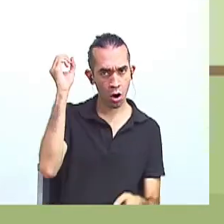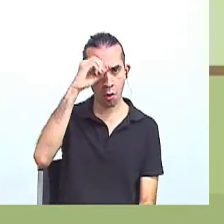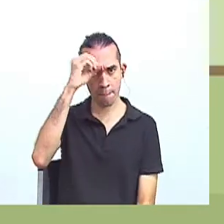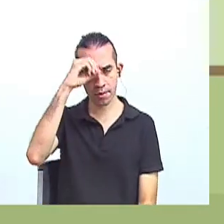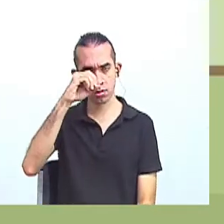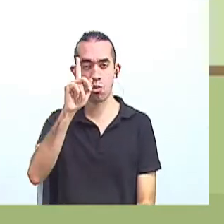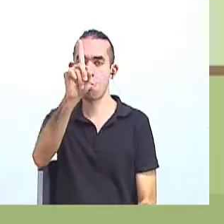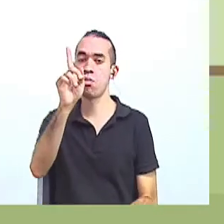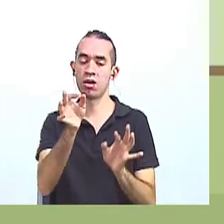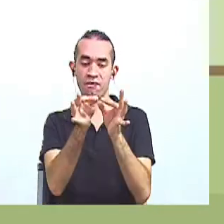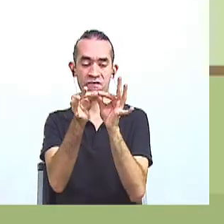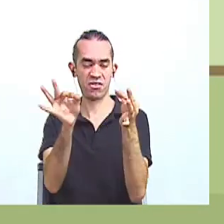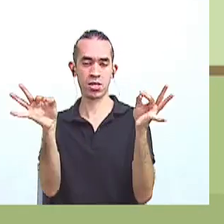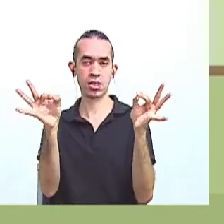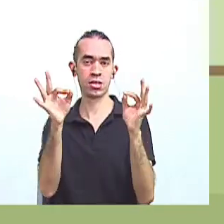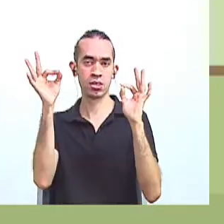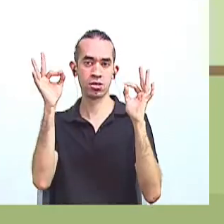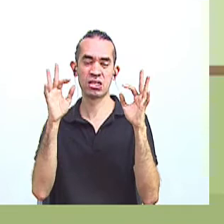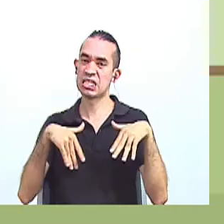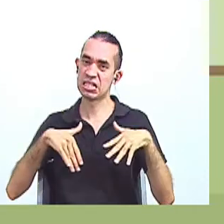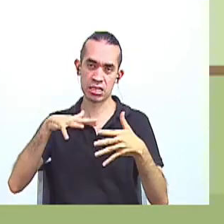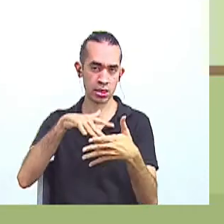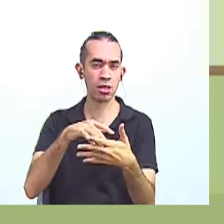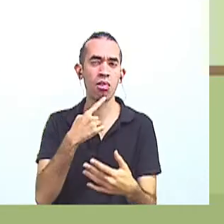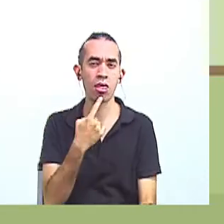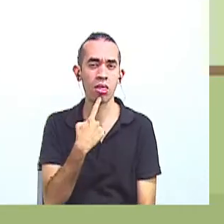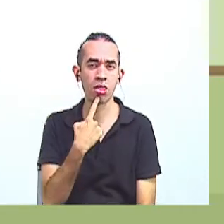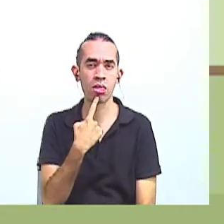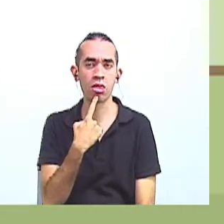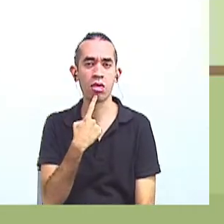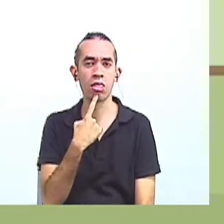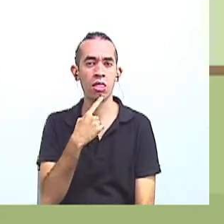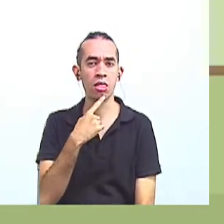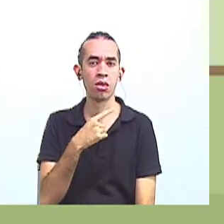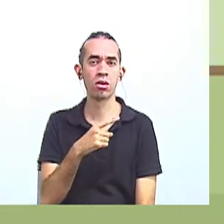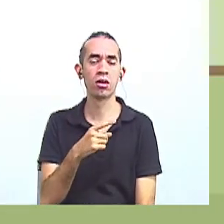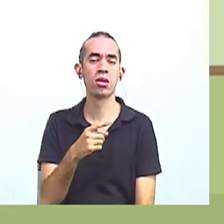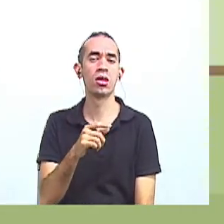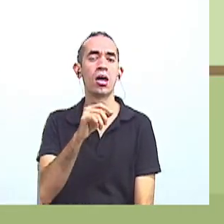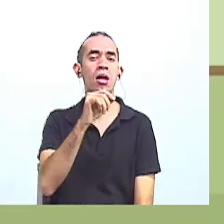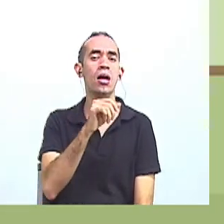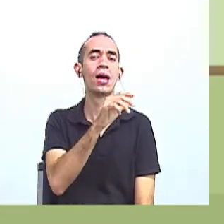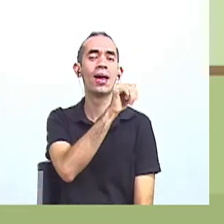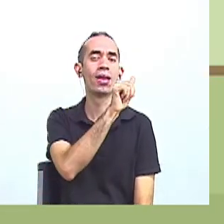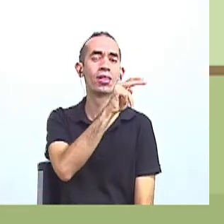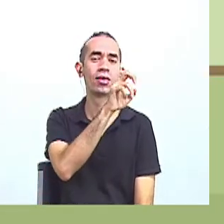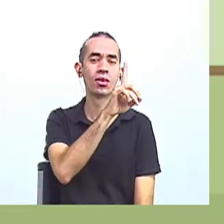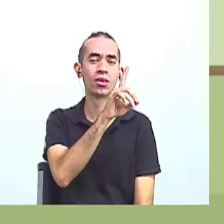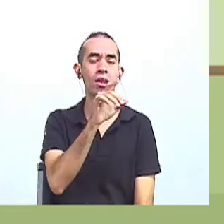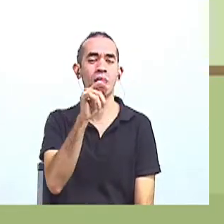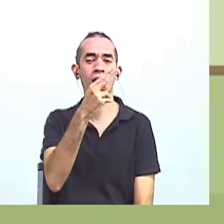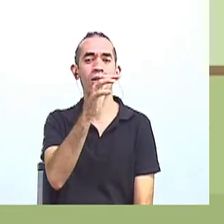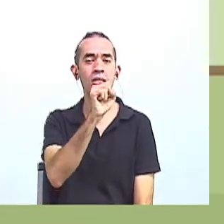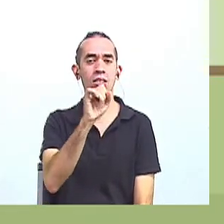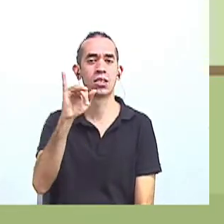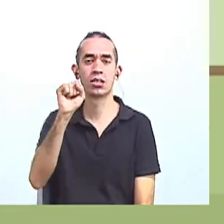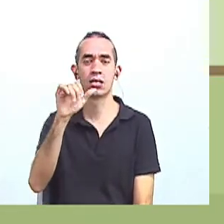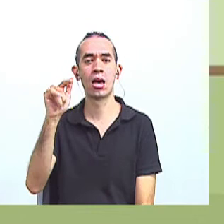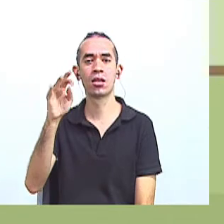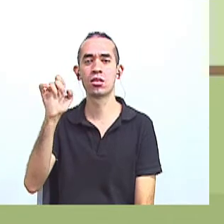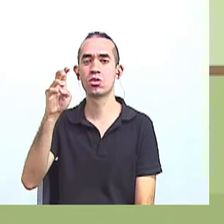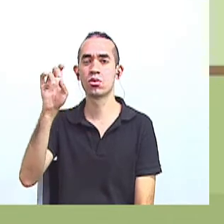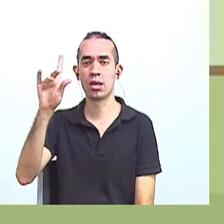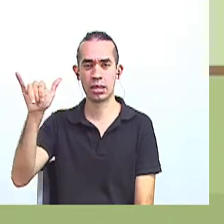one expression we haven't studied yet. He said, and this is actually. That is to give the opinion.